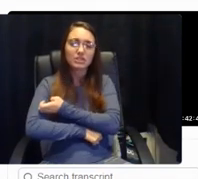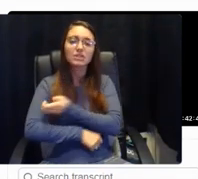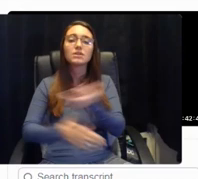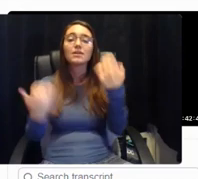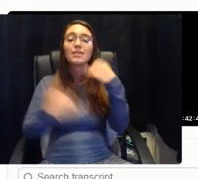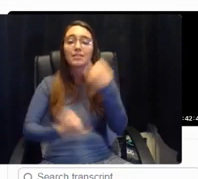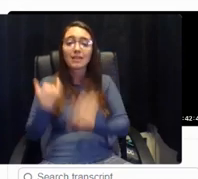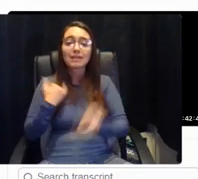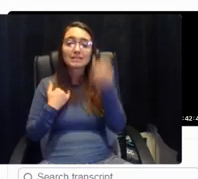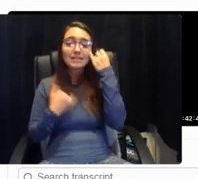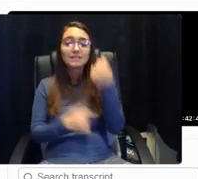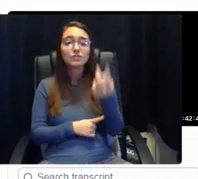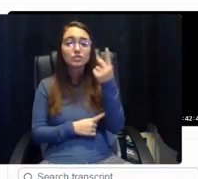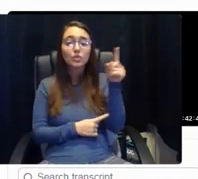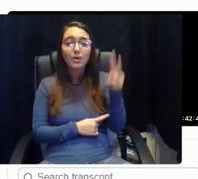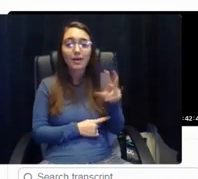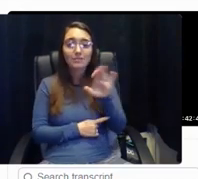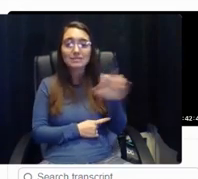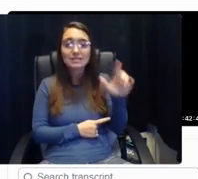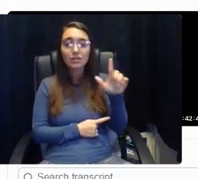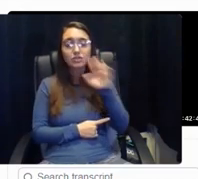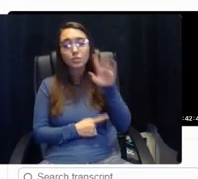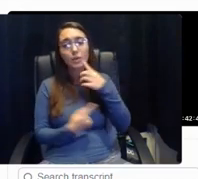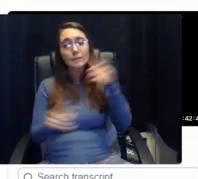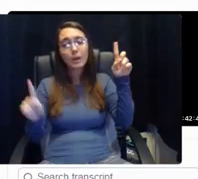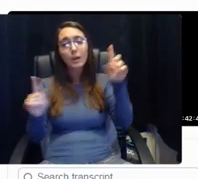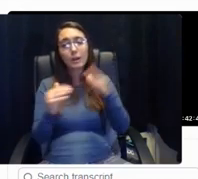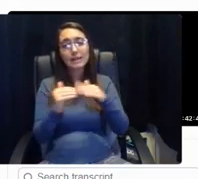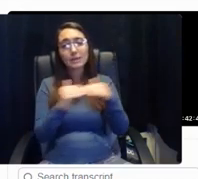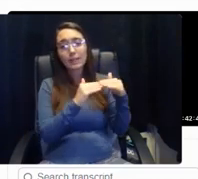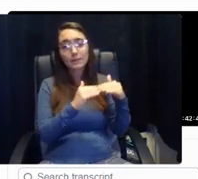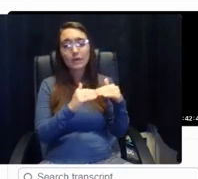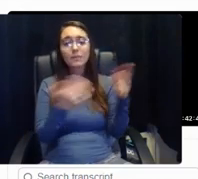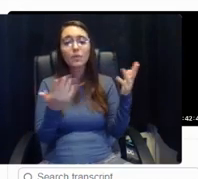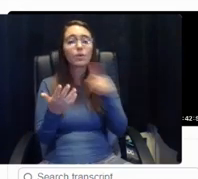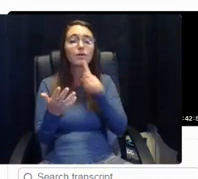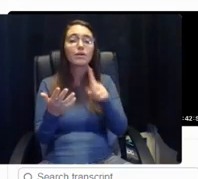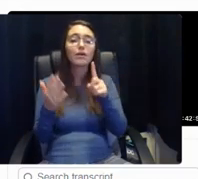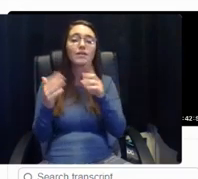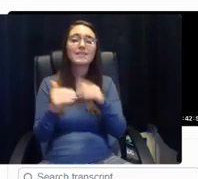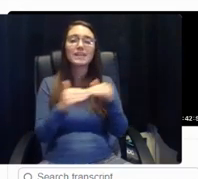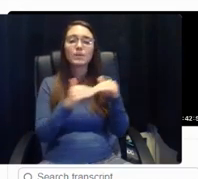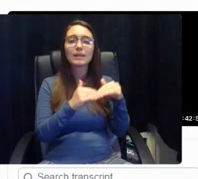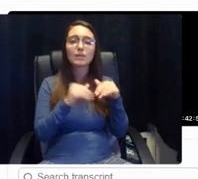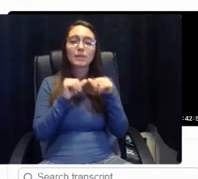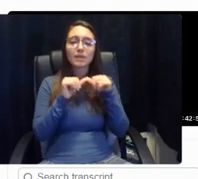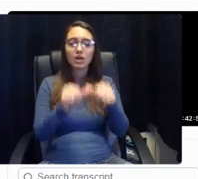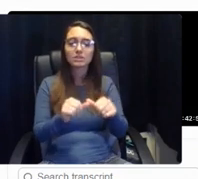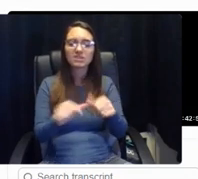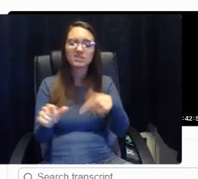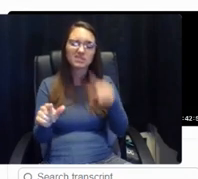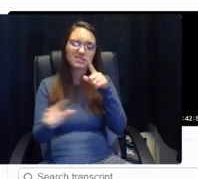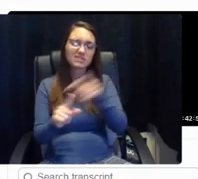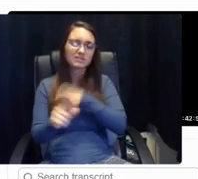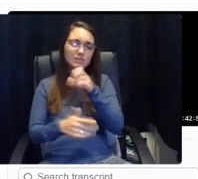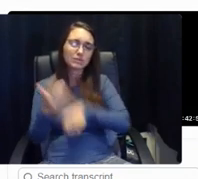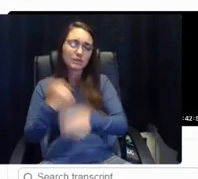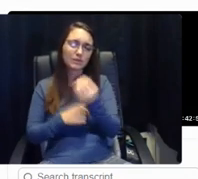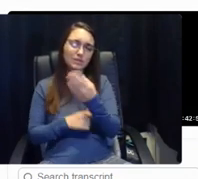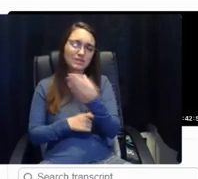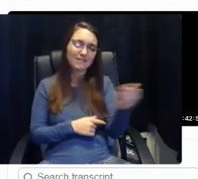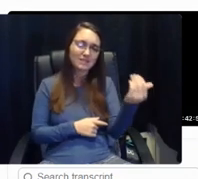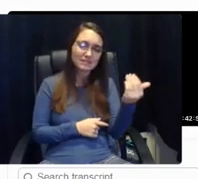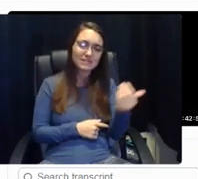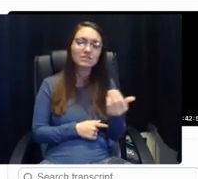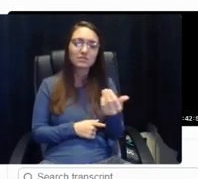cells reach equilibrium, what will be the chemical equilibrium constants? And this is pretty much covered in the chapter 14 and 15. And here's